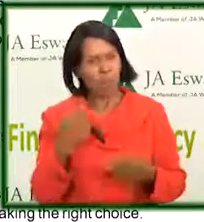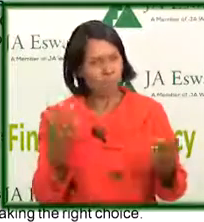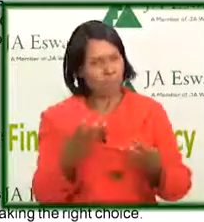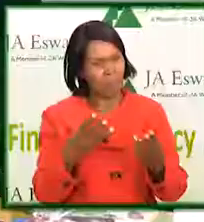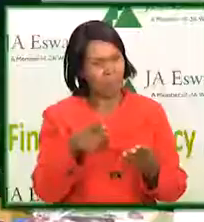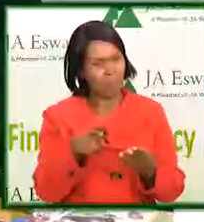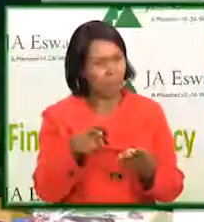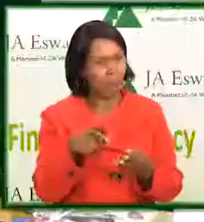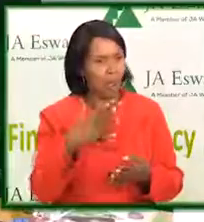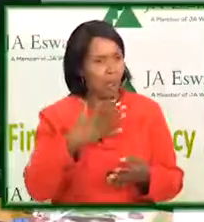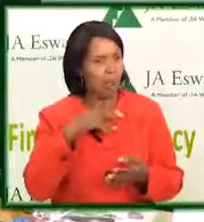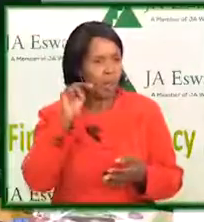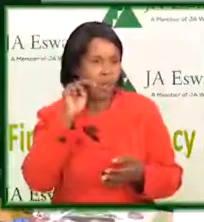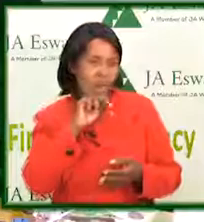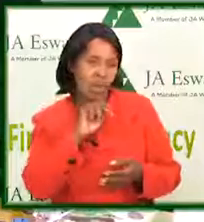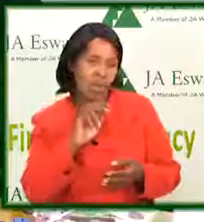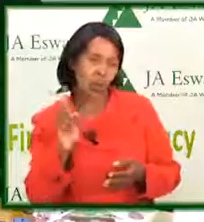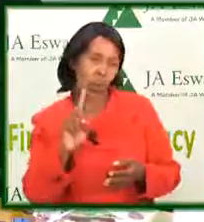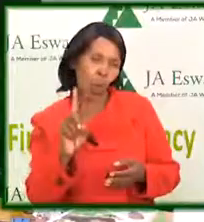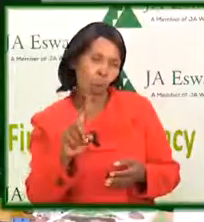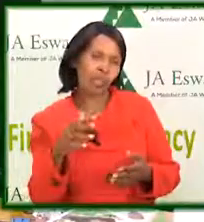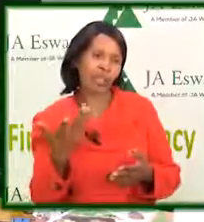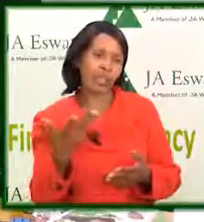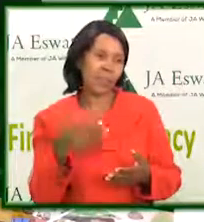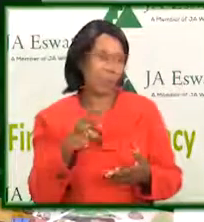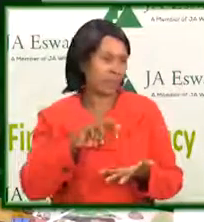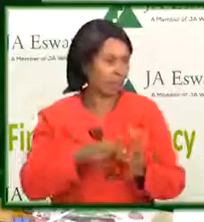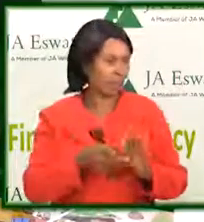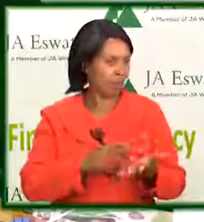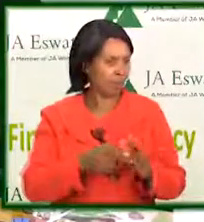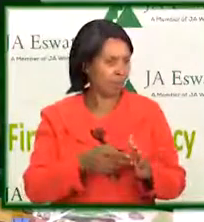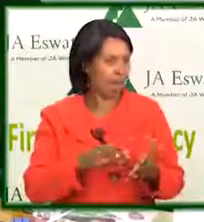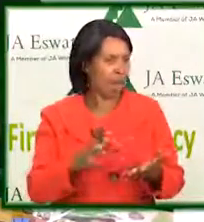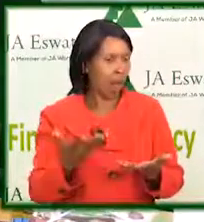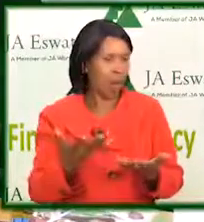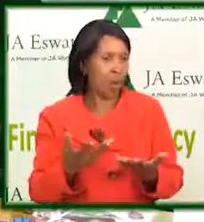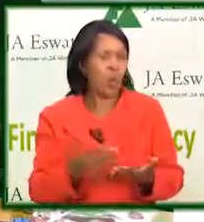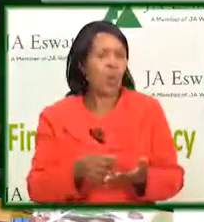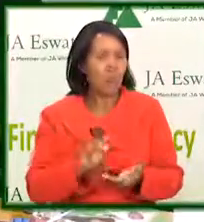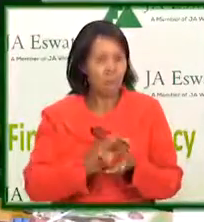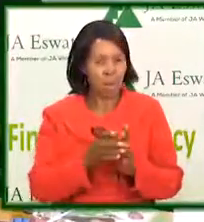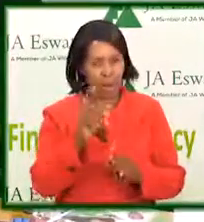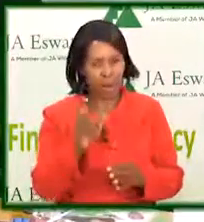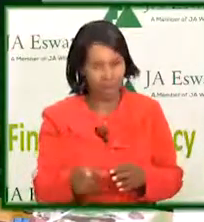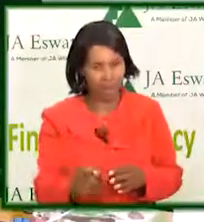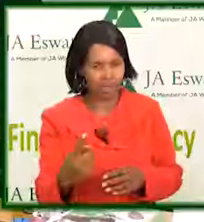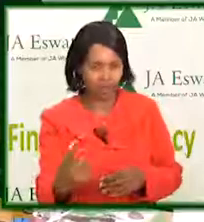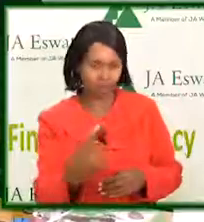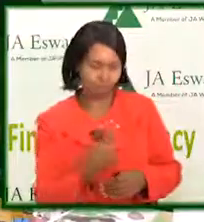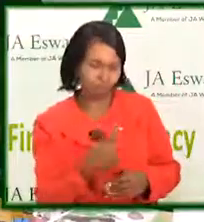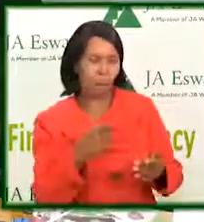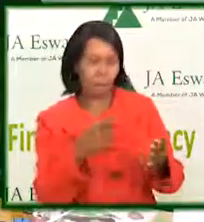need to plan what you're going to say so that you're able to convince your customer. Then the step 5 is